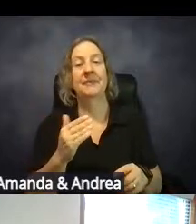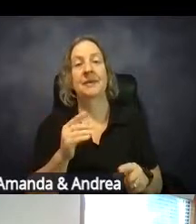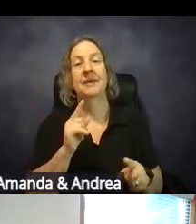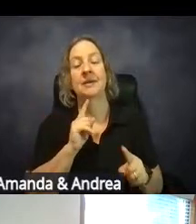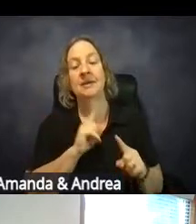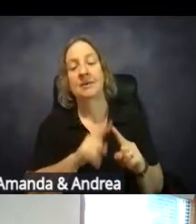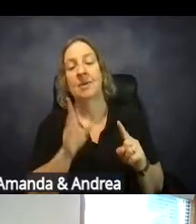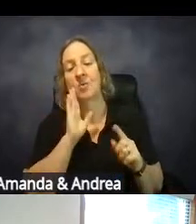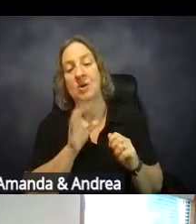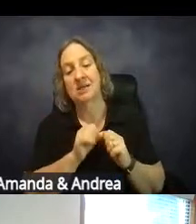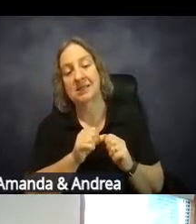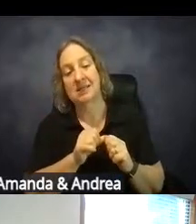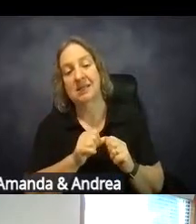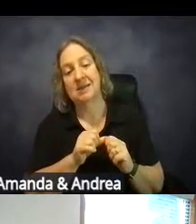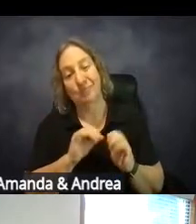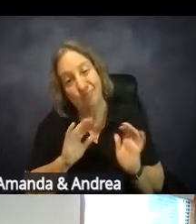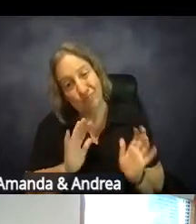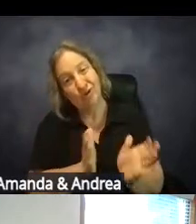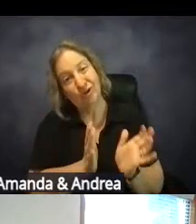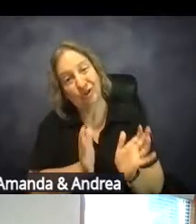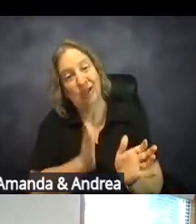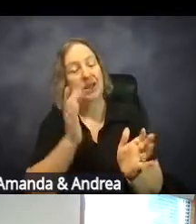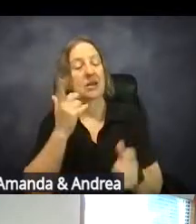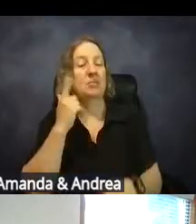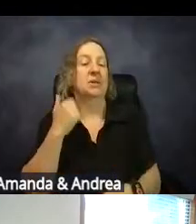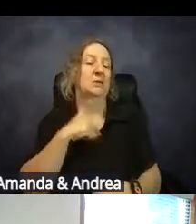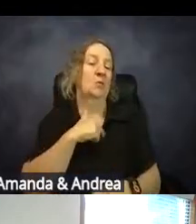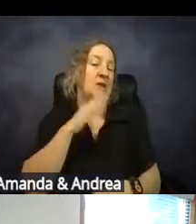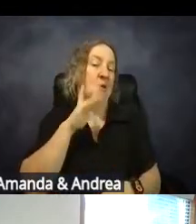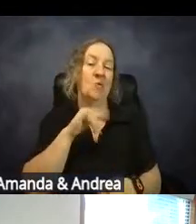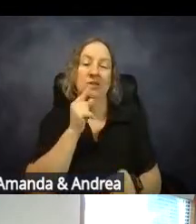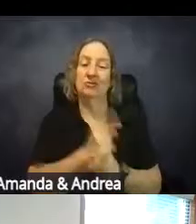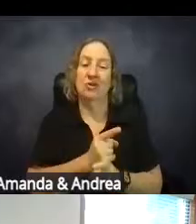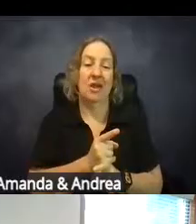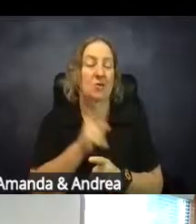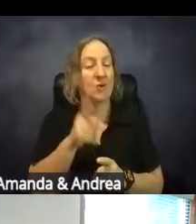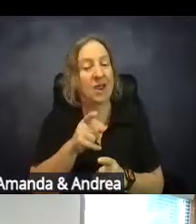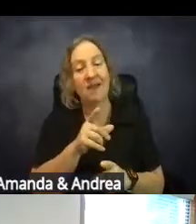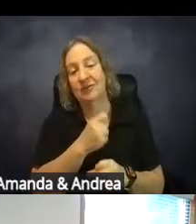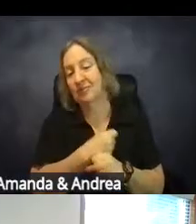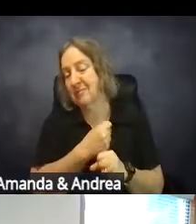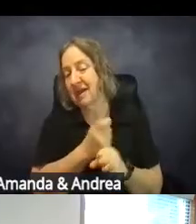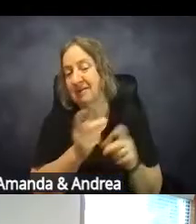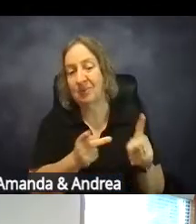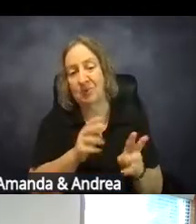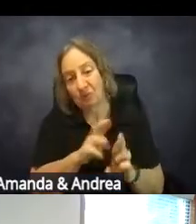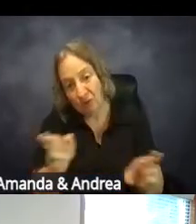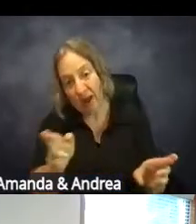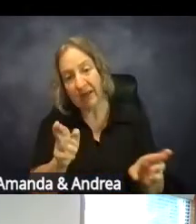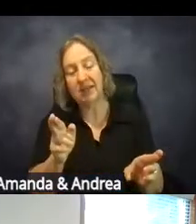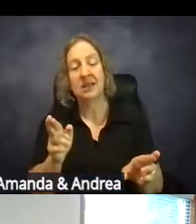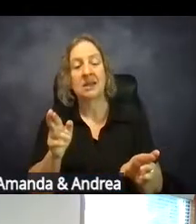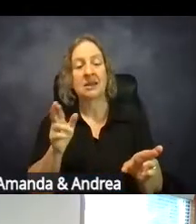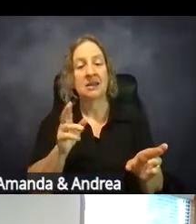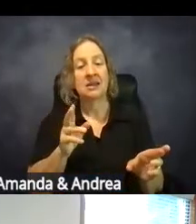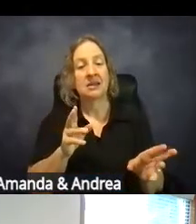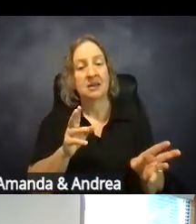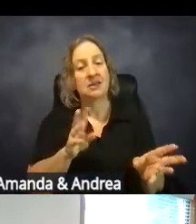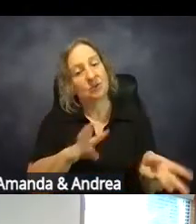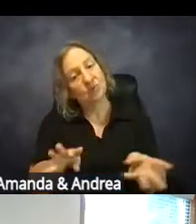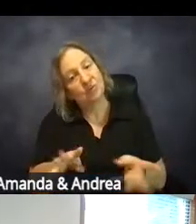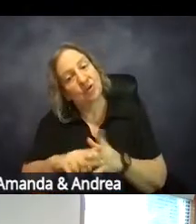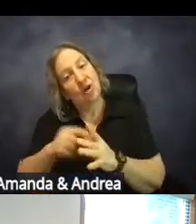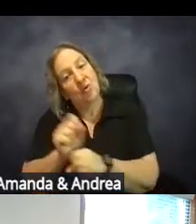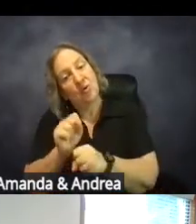going to keep pushing because we know it's the right thing to do. We've got to get people ready to be in this pipeline to get